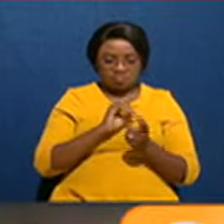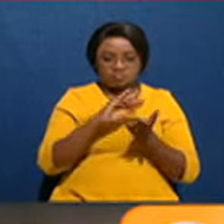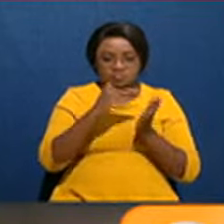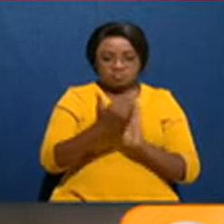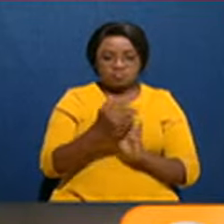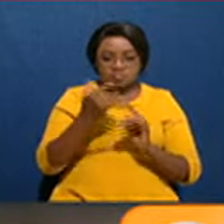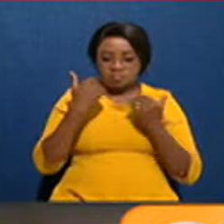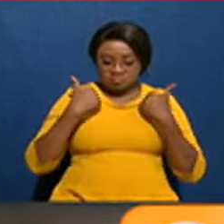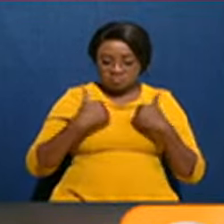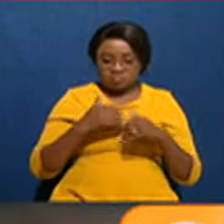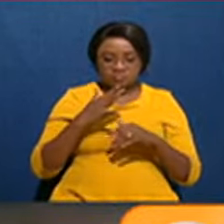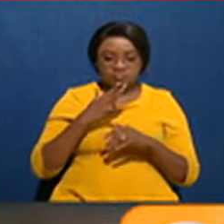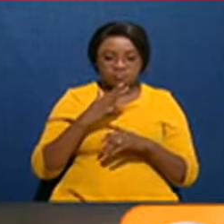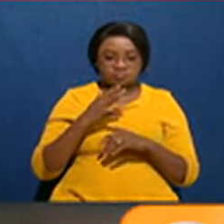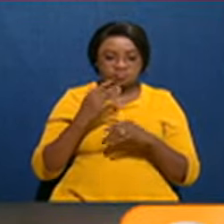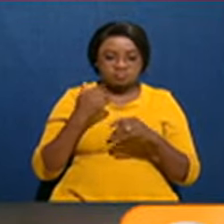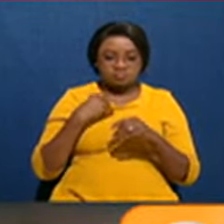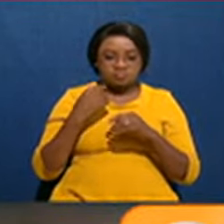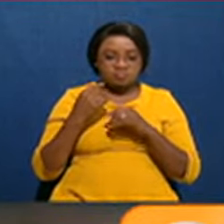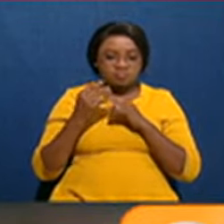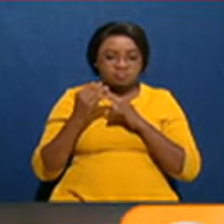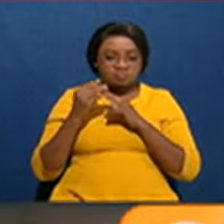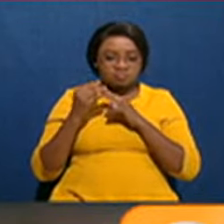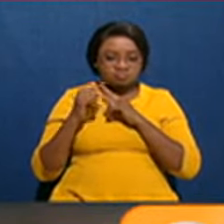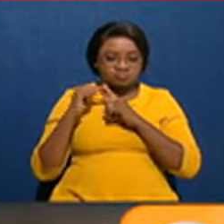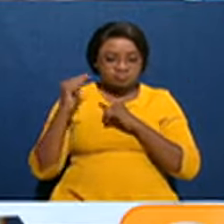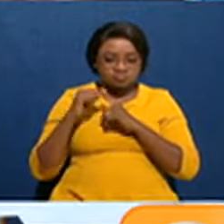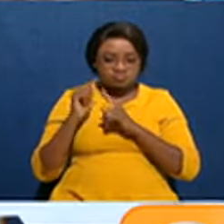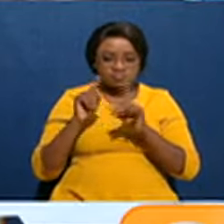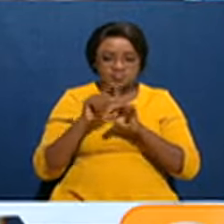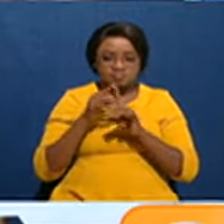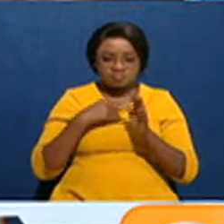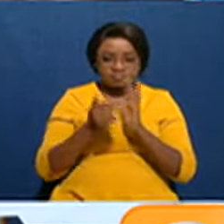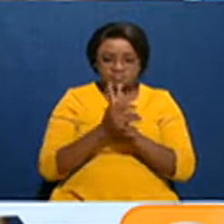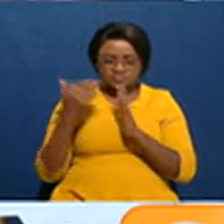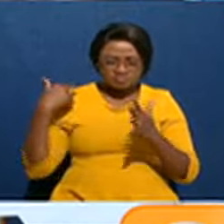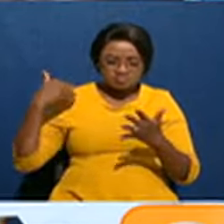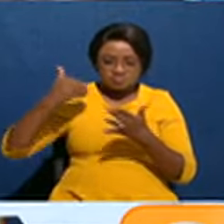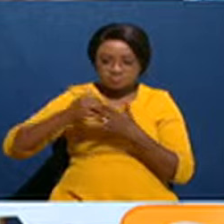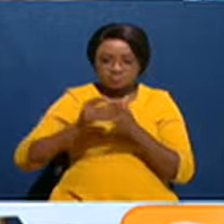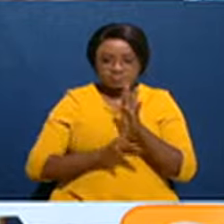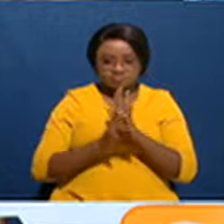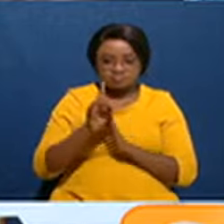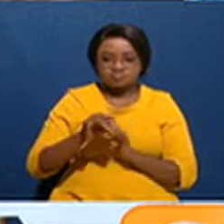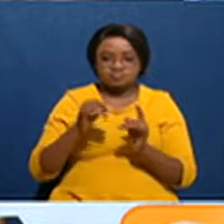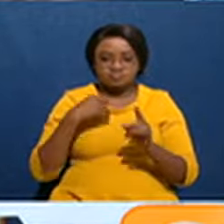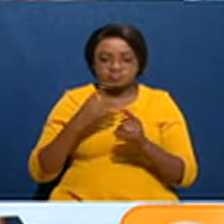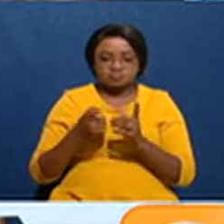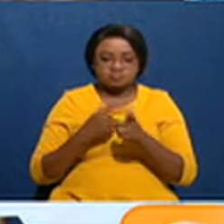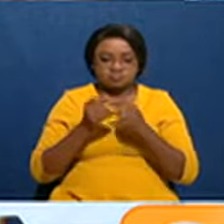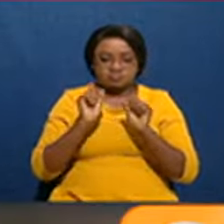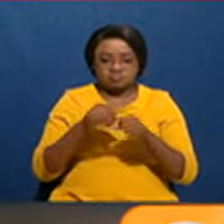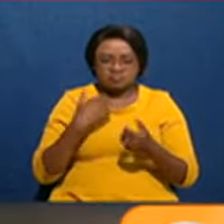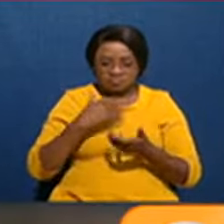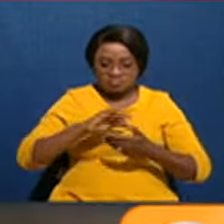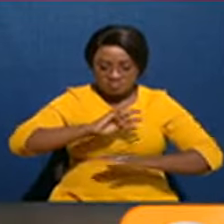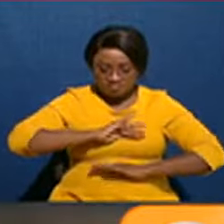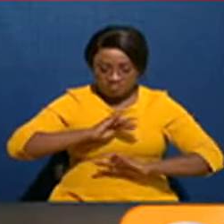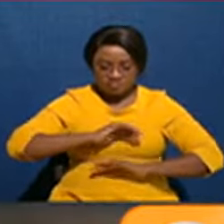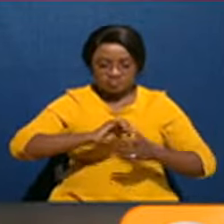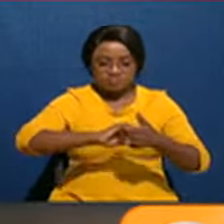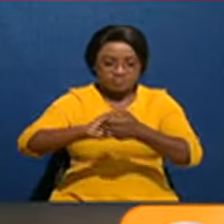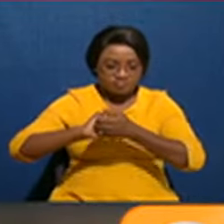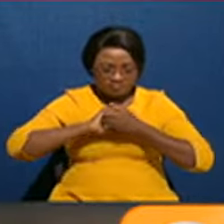and my good relations, my diplomatic skills that I have developed over the years to lead into, to have engagement with the